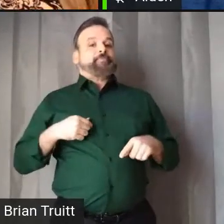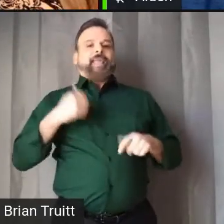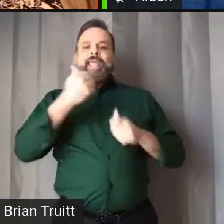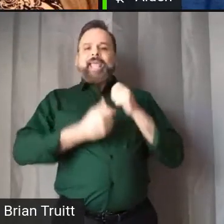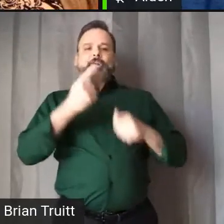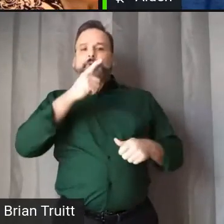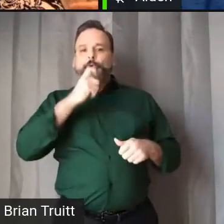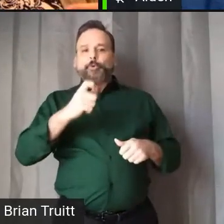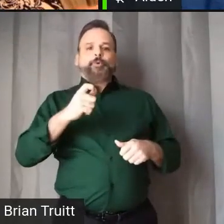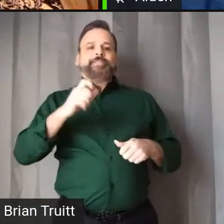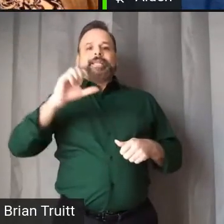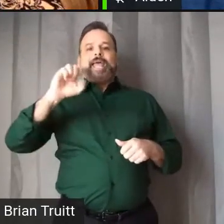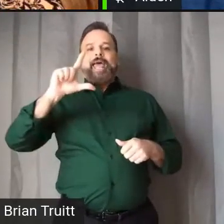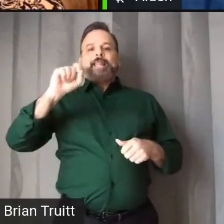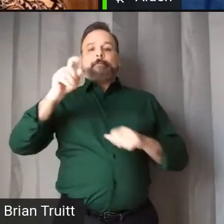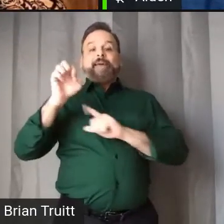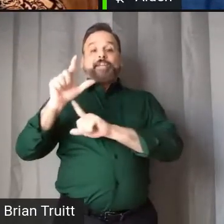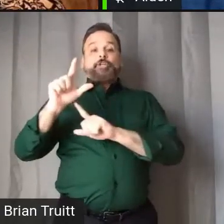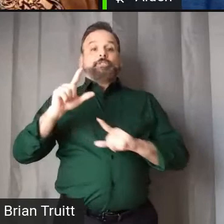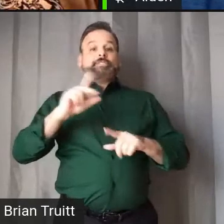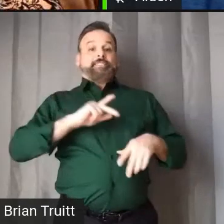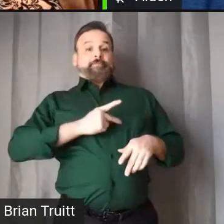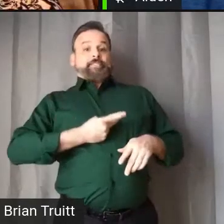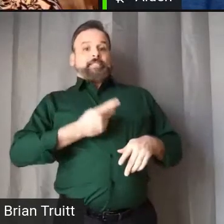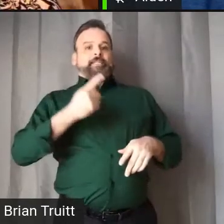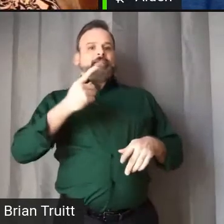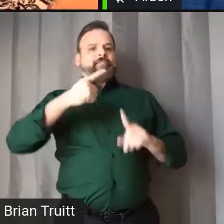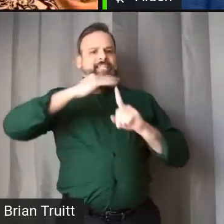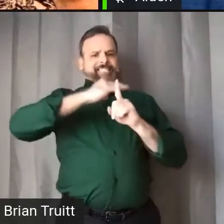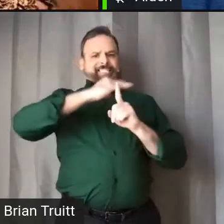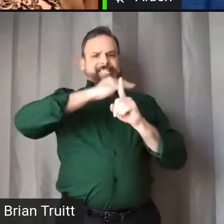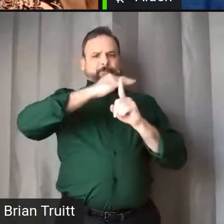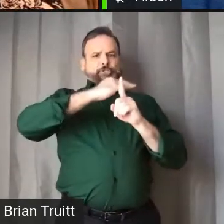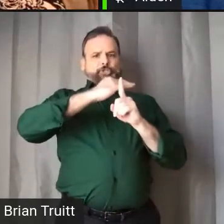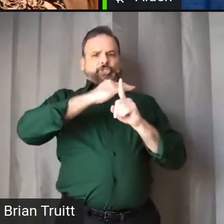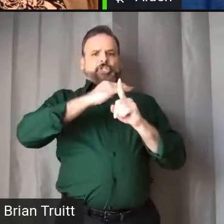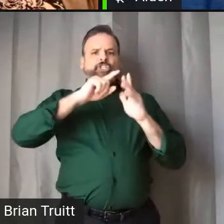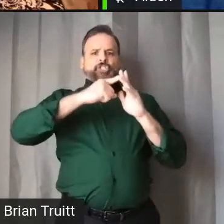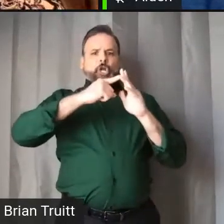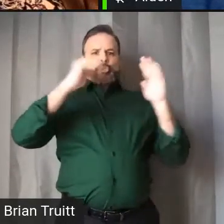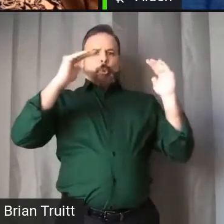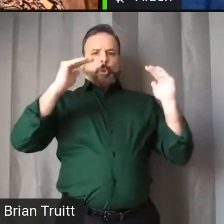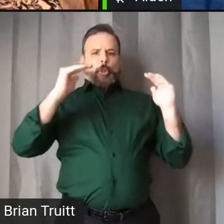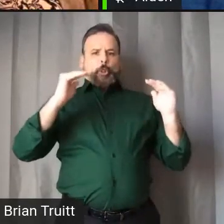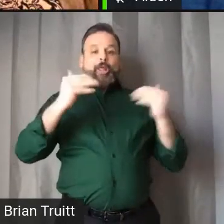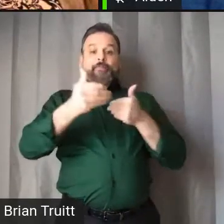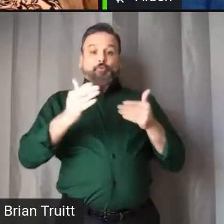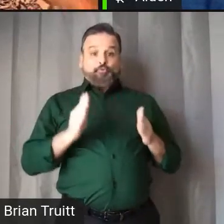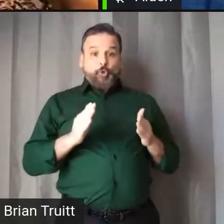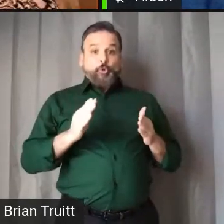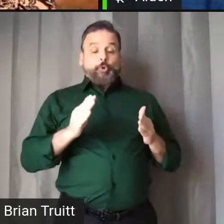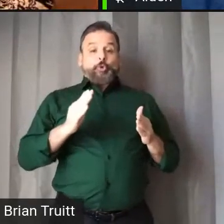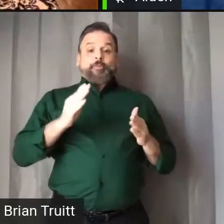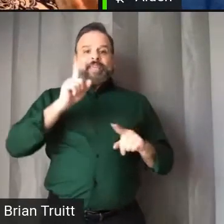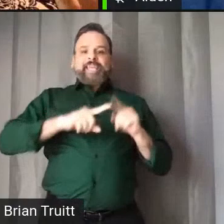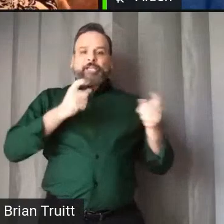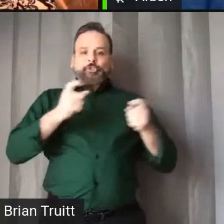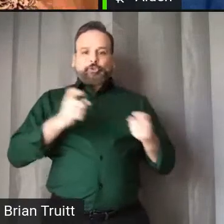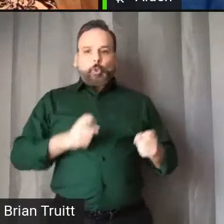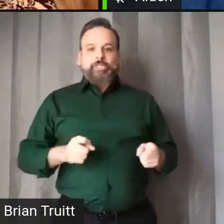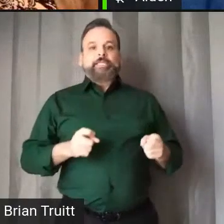an elemental is kind of upset, the temperature starts to just like dip in the room, and they can't really control that. It's just kind of part of who they are and